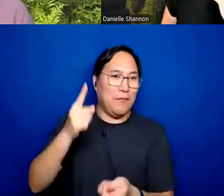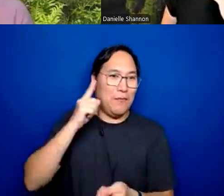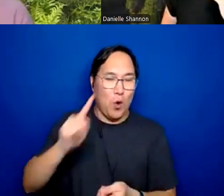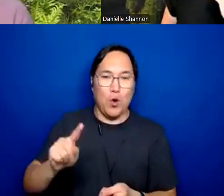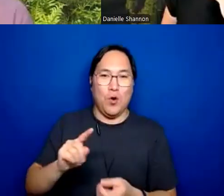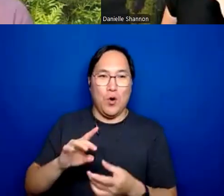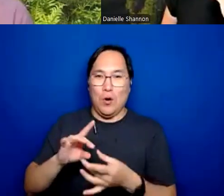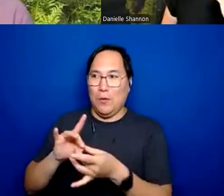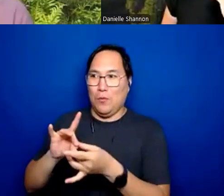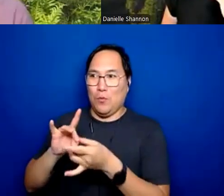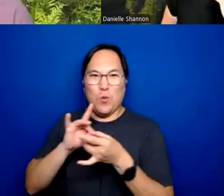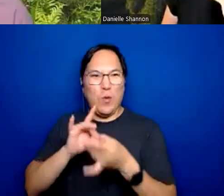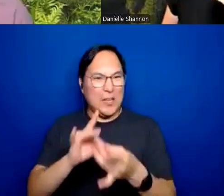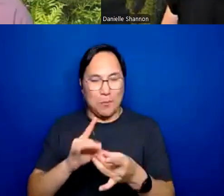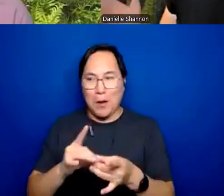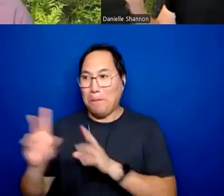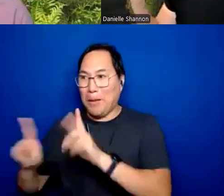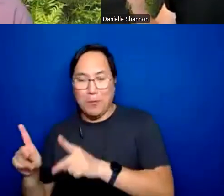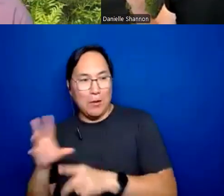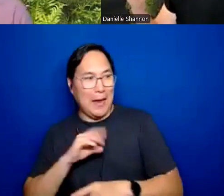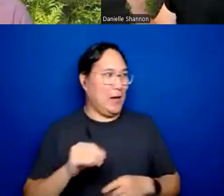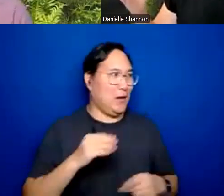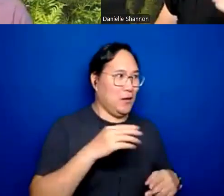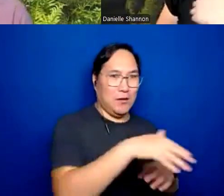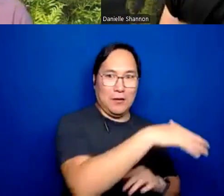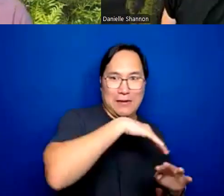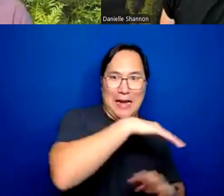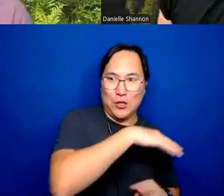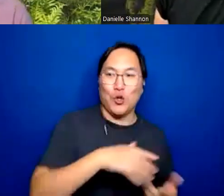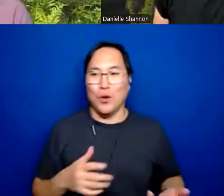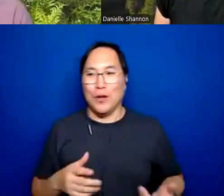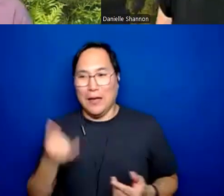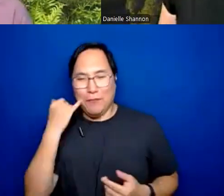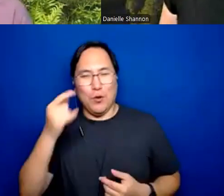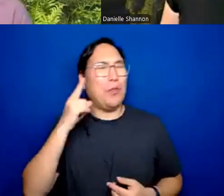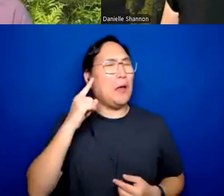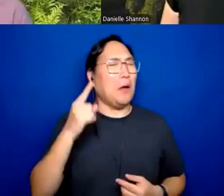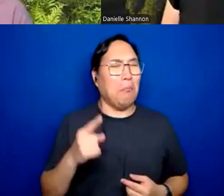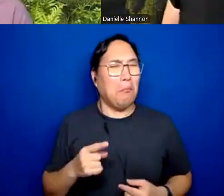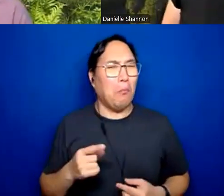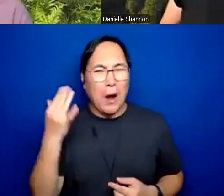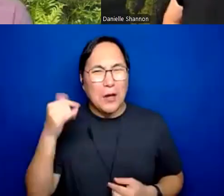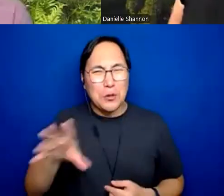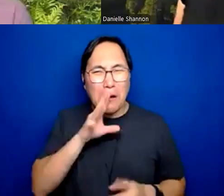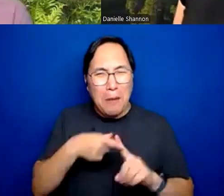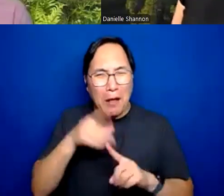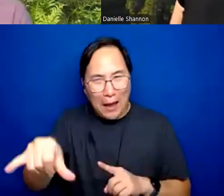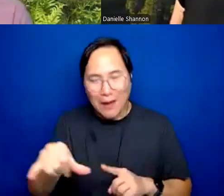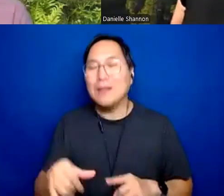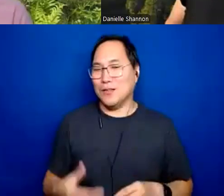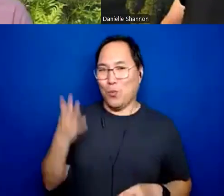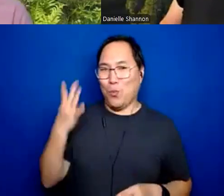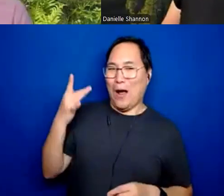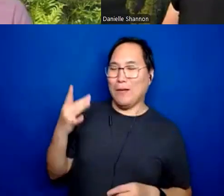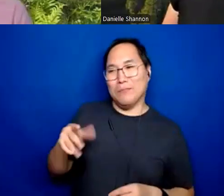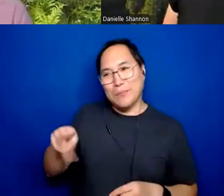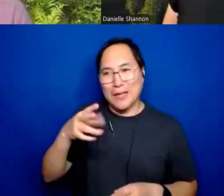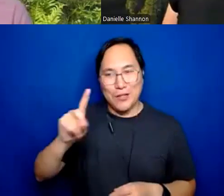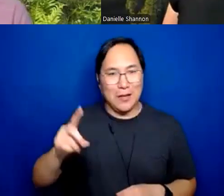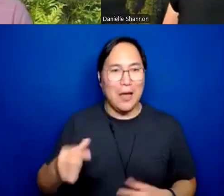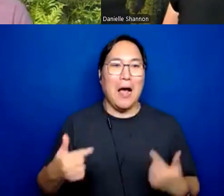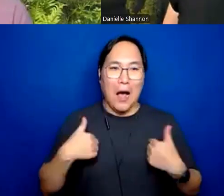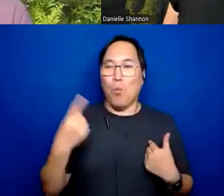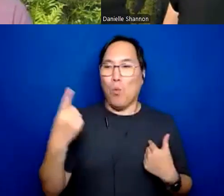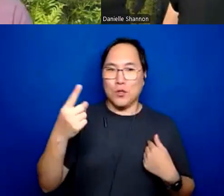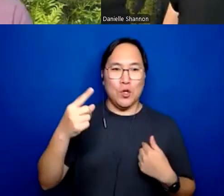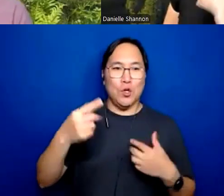relationships between people and nature. So if you're picking up that that's a major thread for me, that's actually why. And so I actually am one of the social